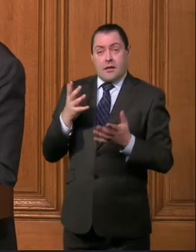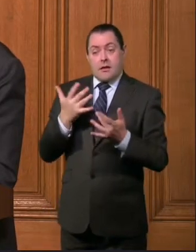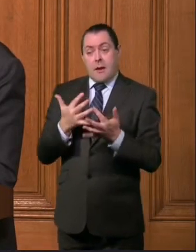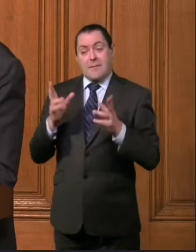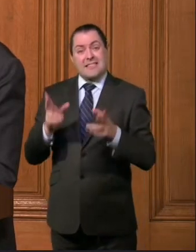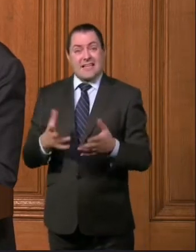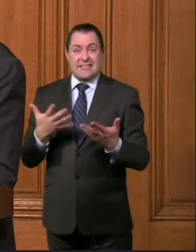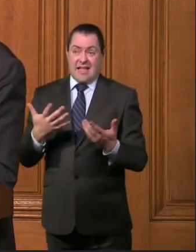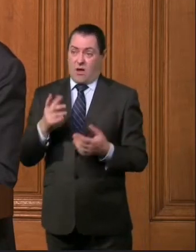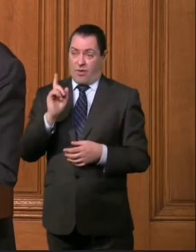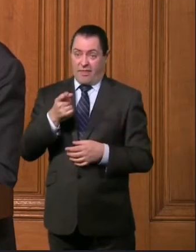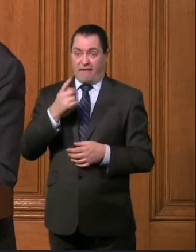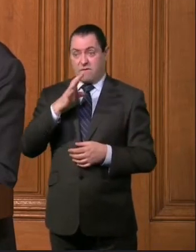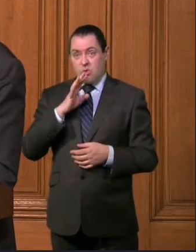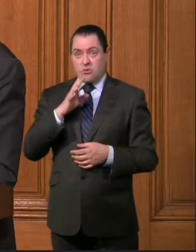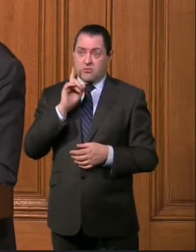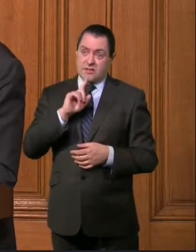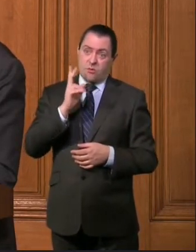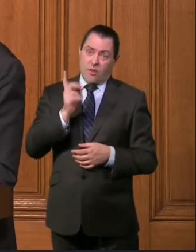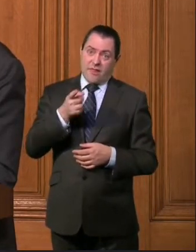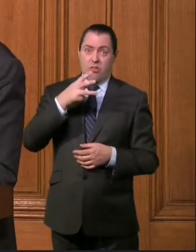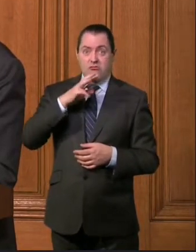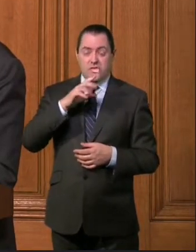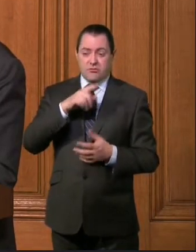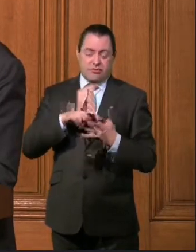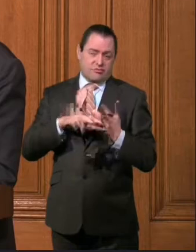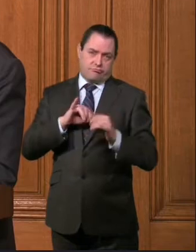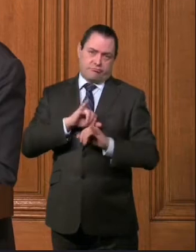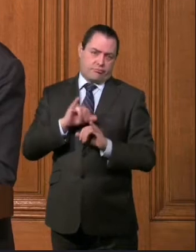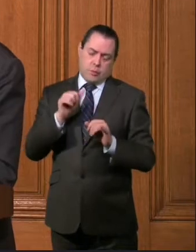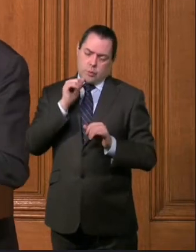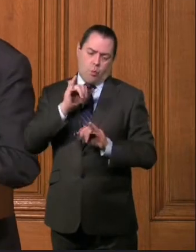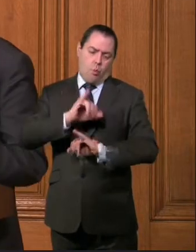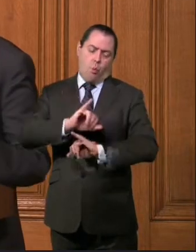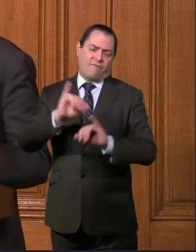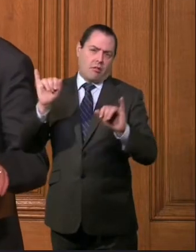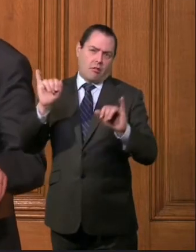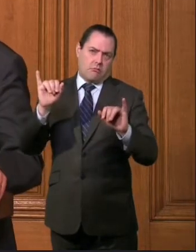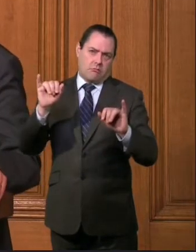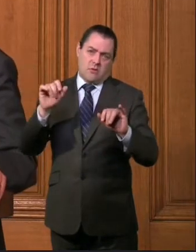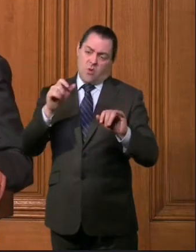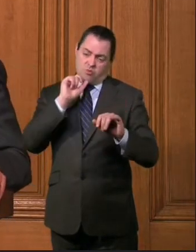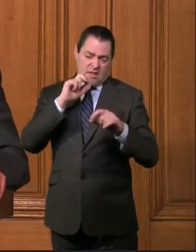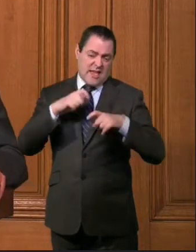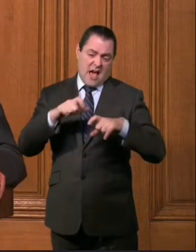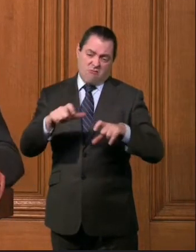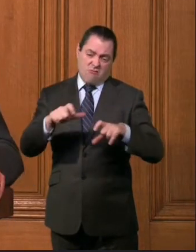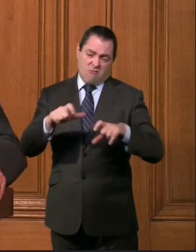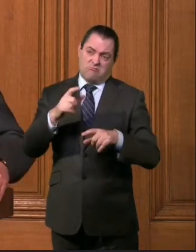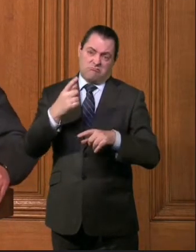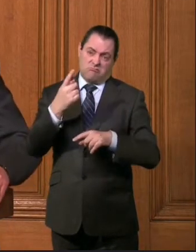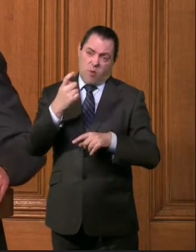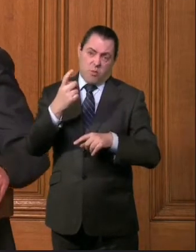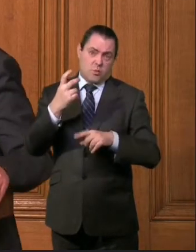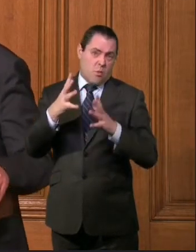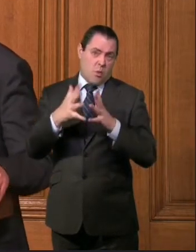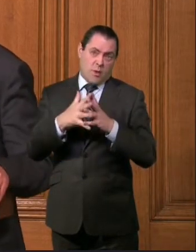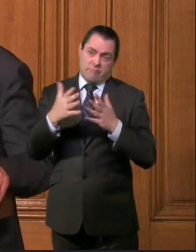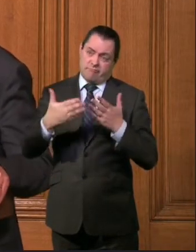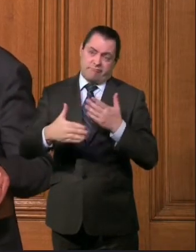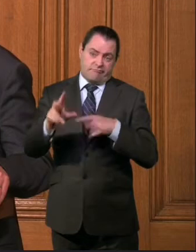was always what was predicted from the shape of this, as Chris has said, and I think the information about the new variant doesn't change that.